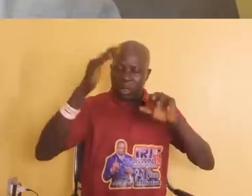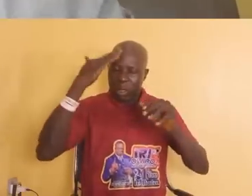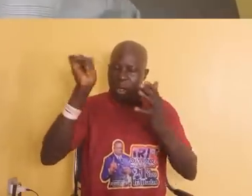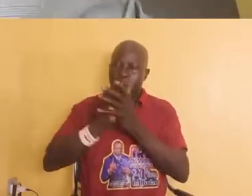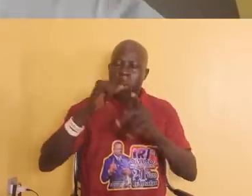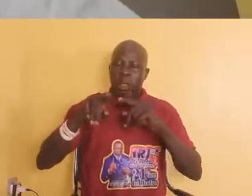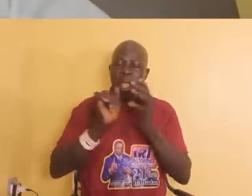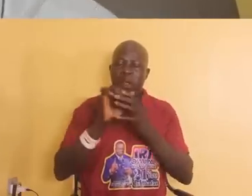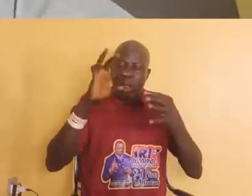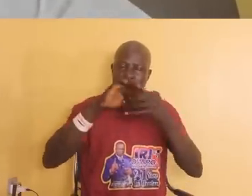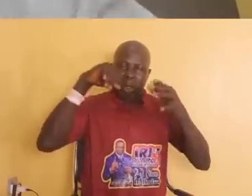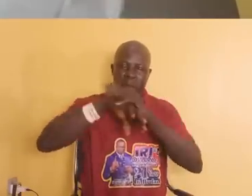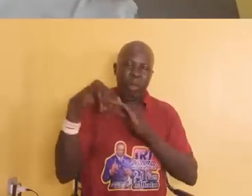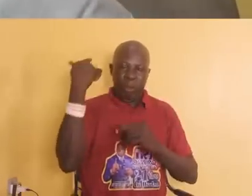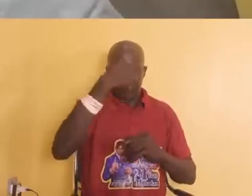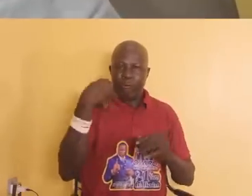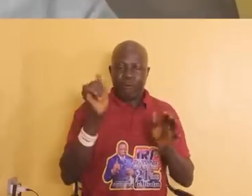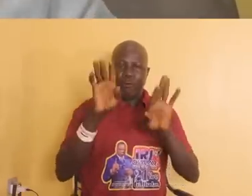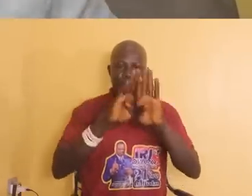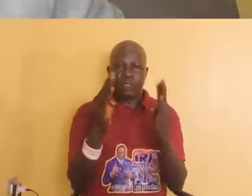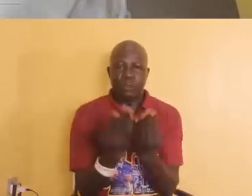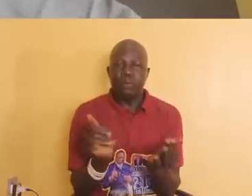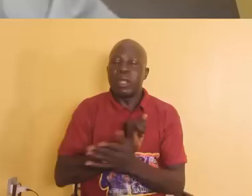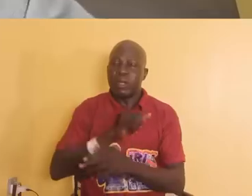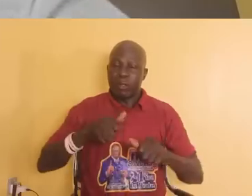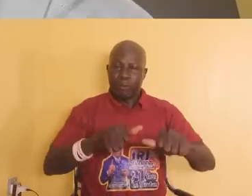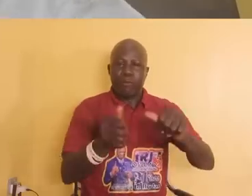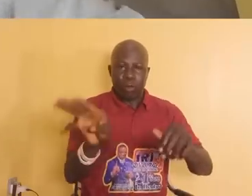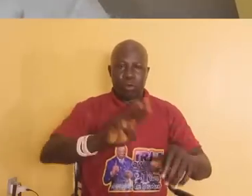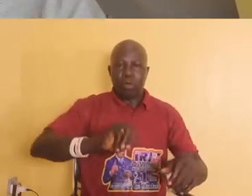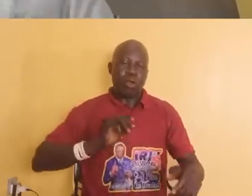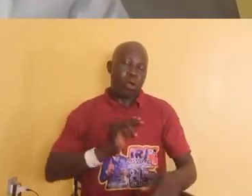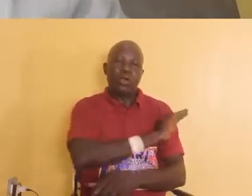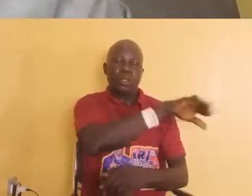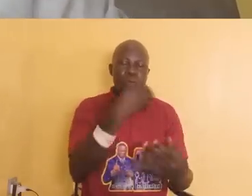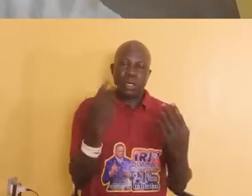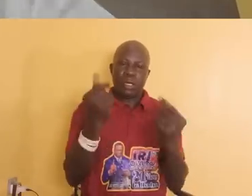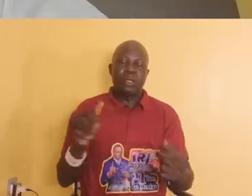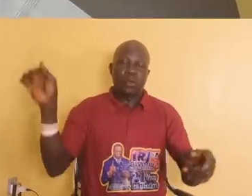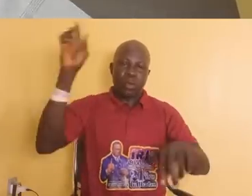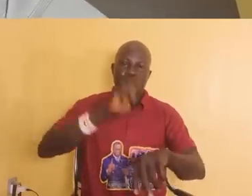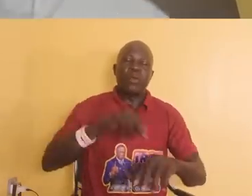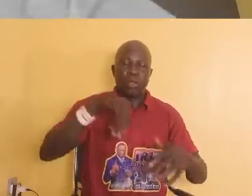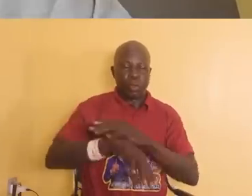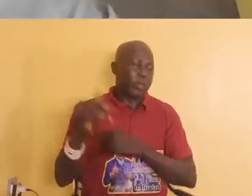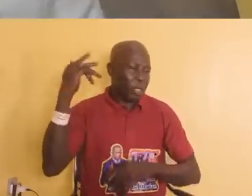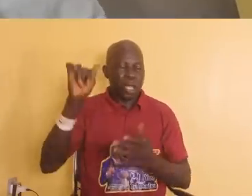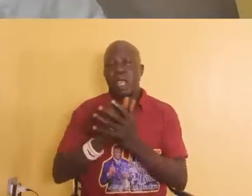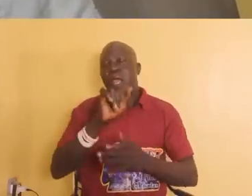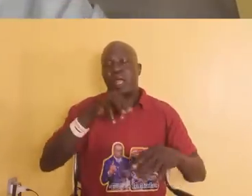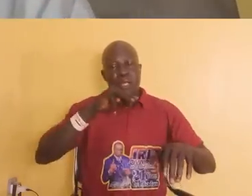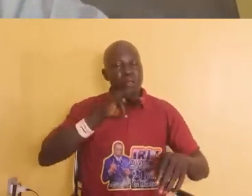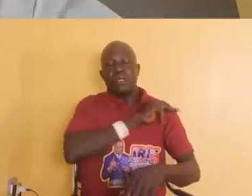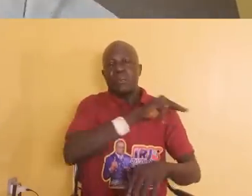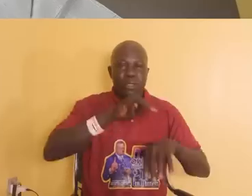my, connect that will connect with Facebook. Oh no, that follow and he has followers. Only about the one will come in and will hear only message your